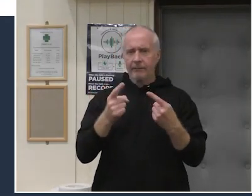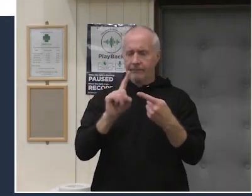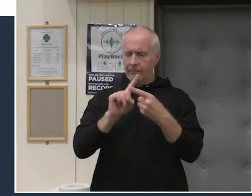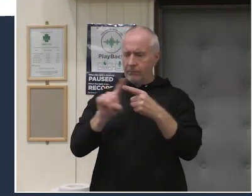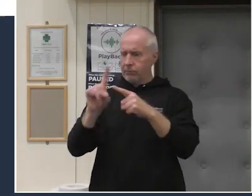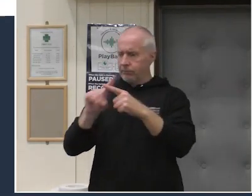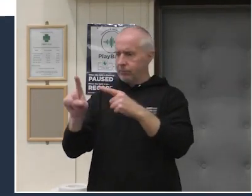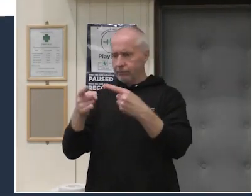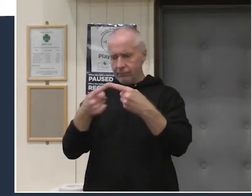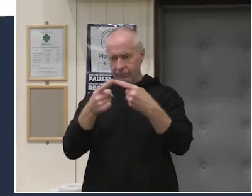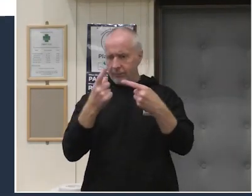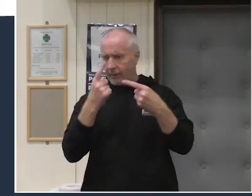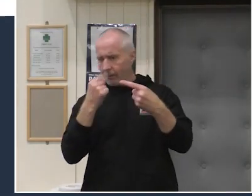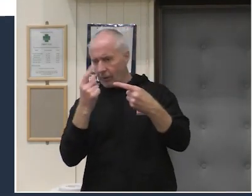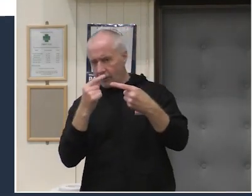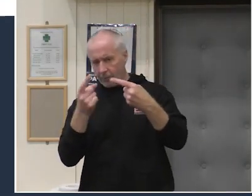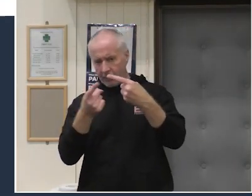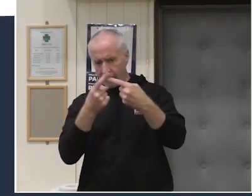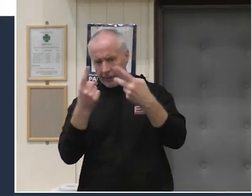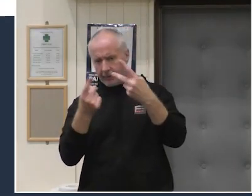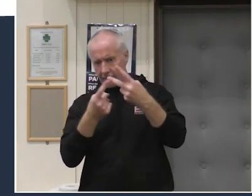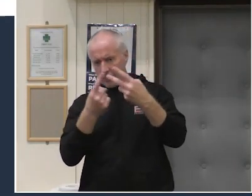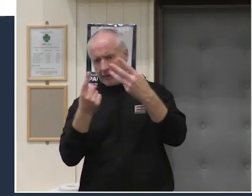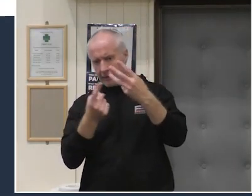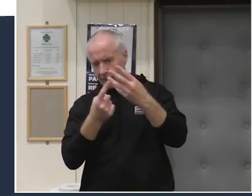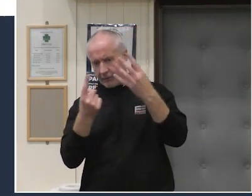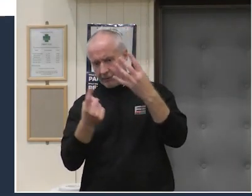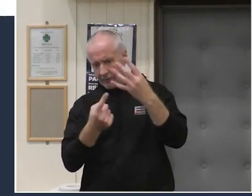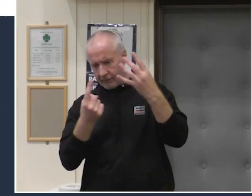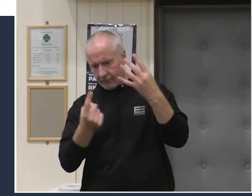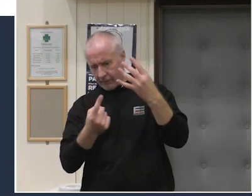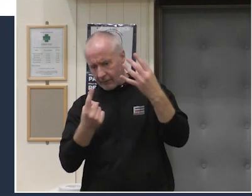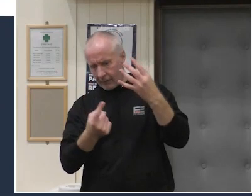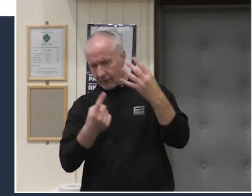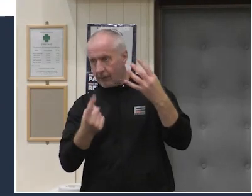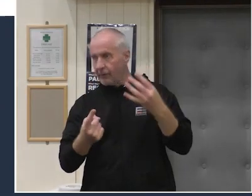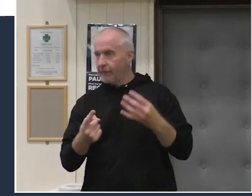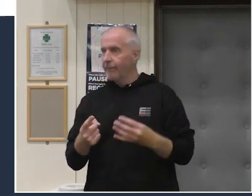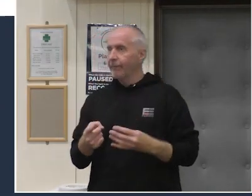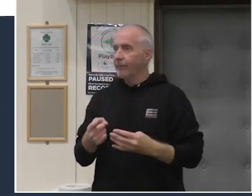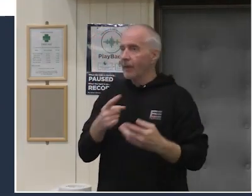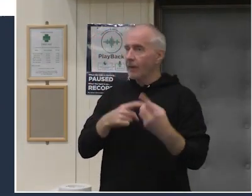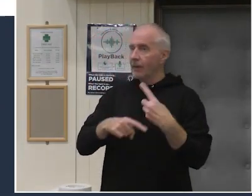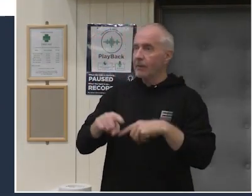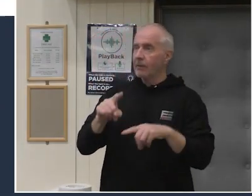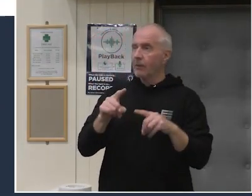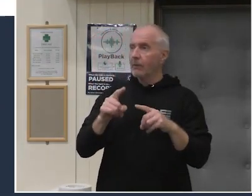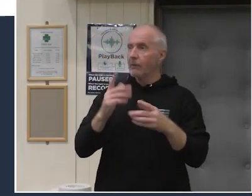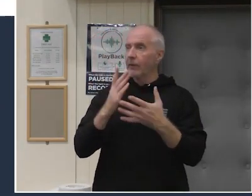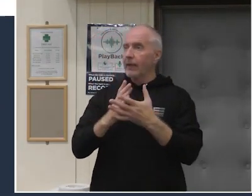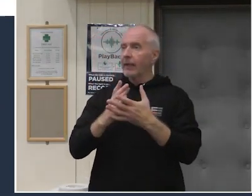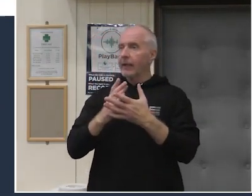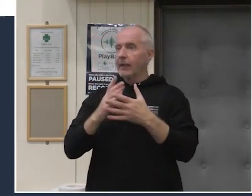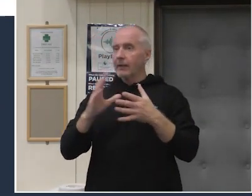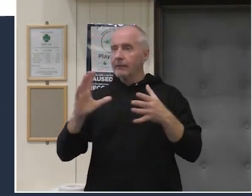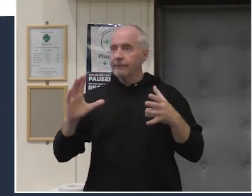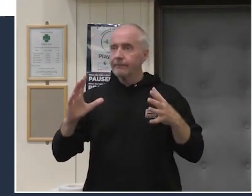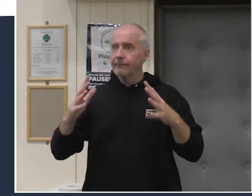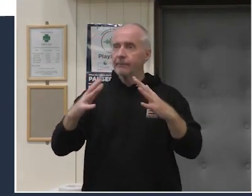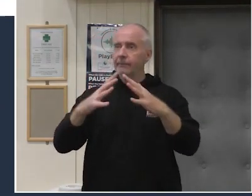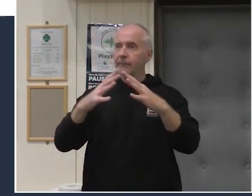them. It's just possibilities of what these things could be. WIMPs, weakly interacting massive